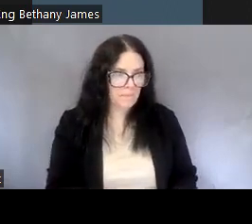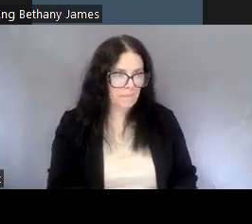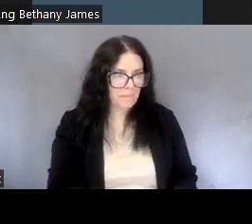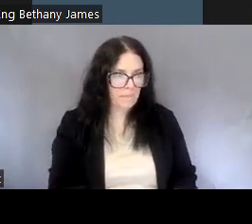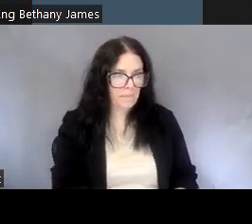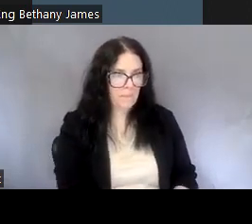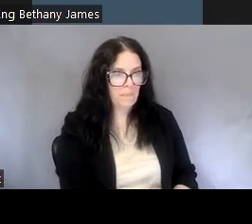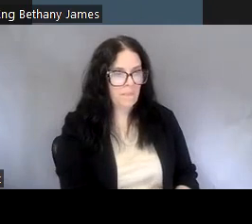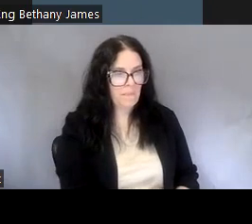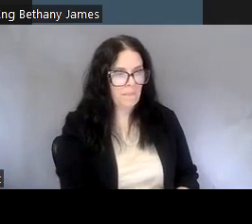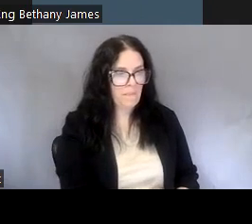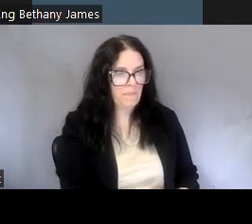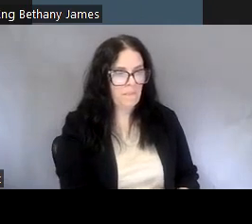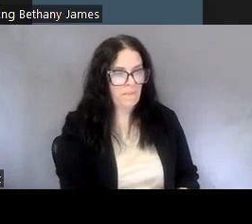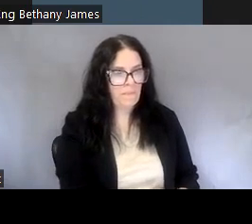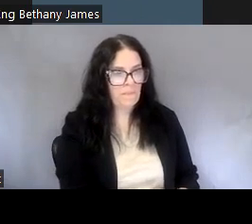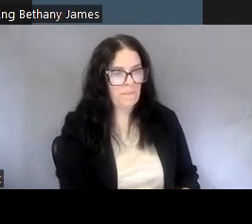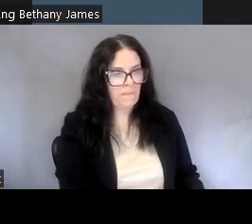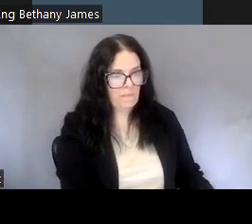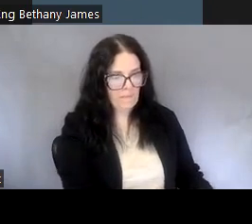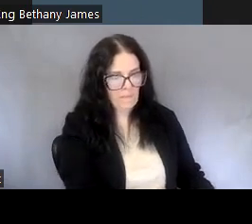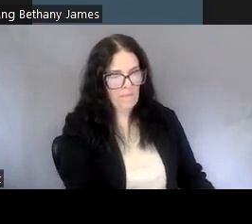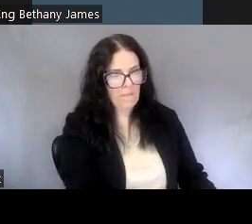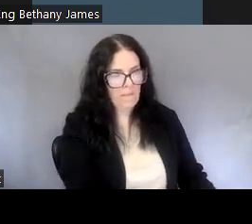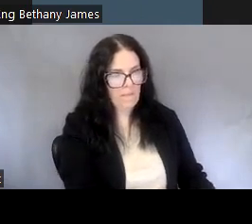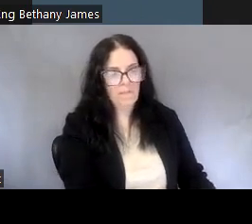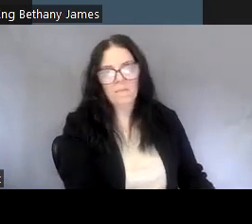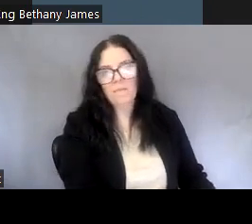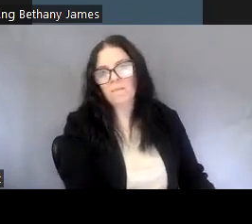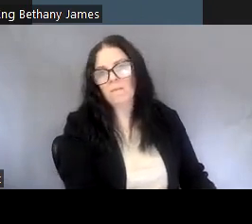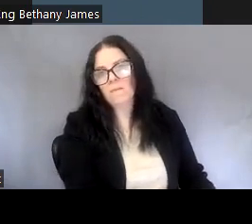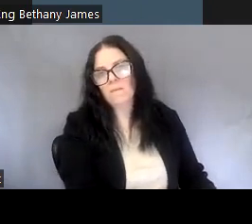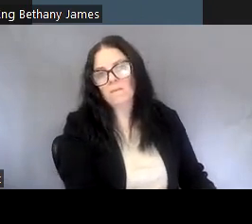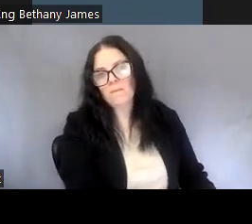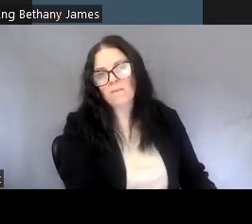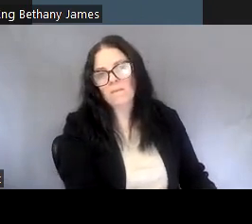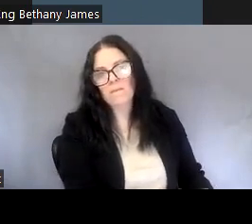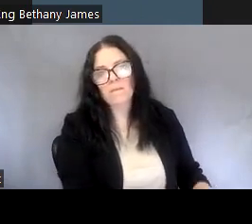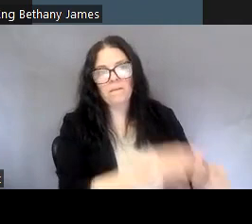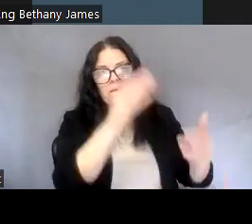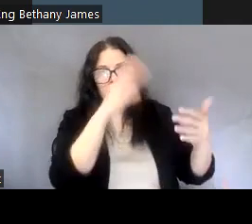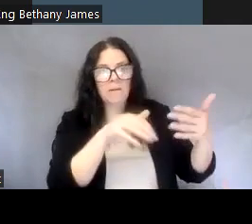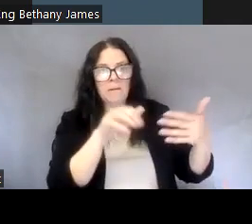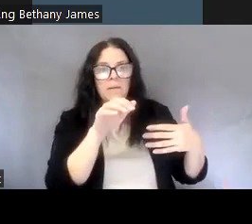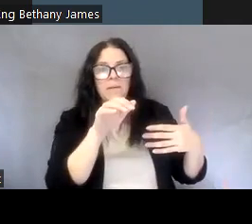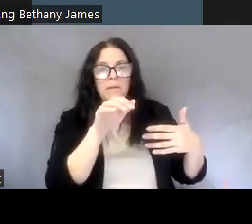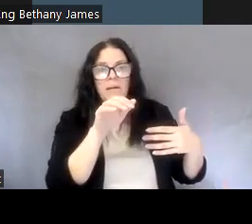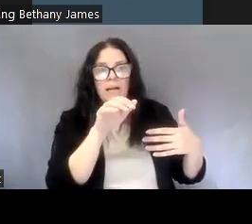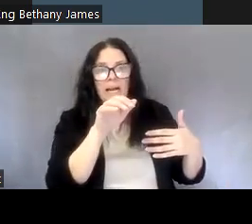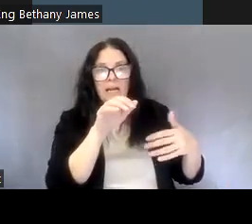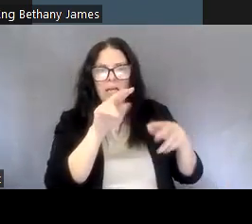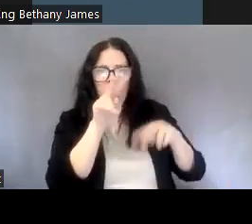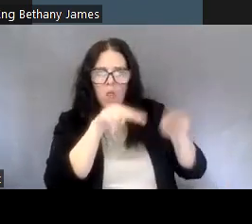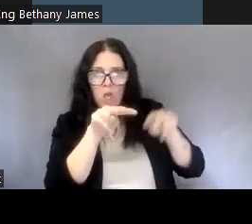Mental health first aid: assess risk, suicide or harm, listen non-judgmentally, give that